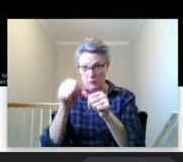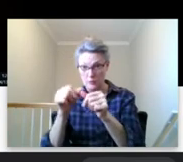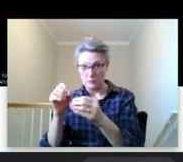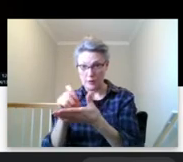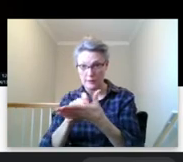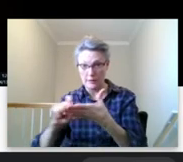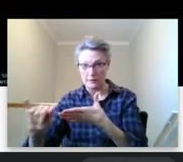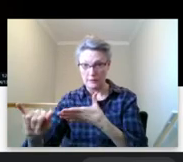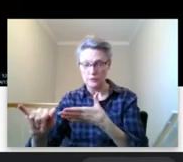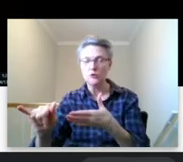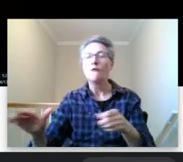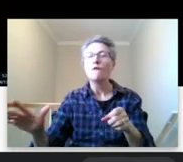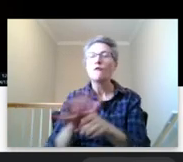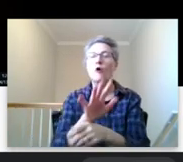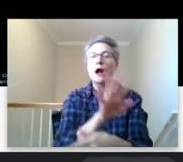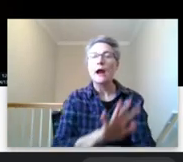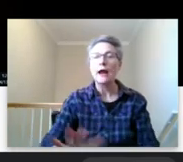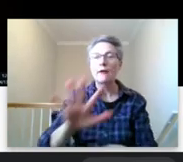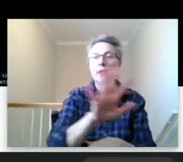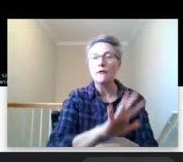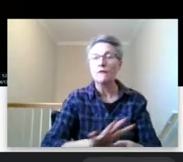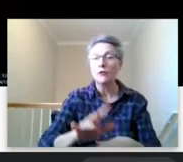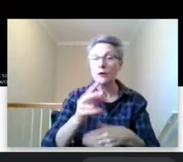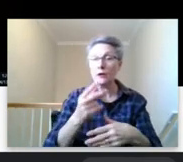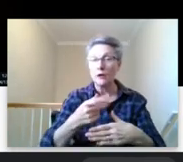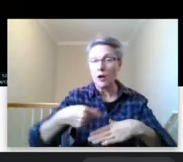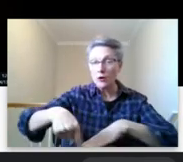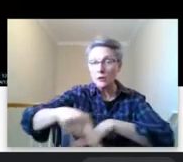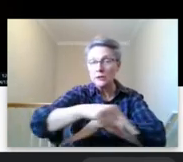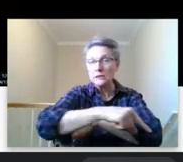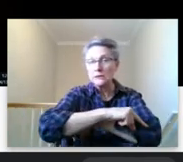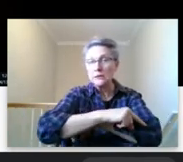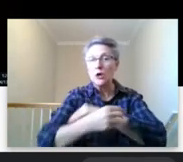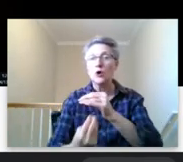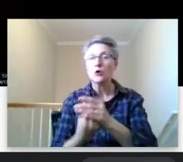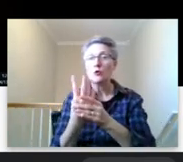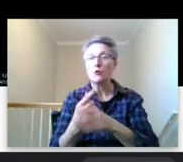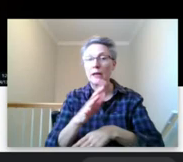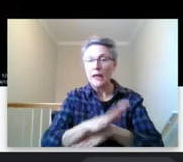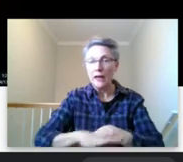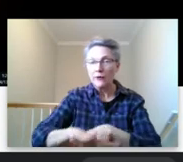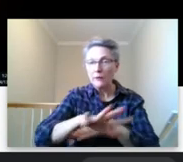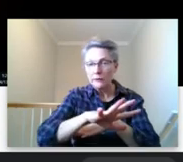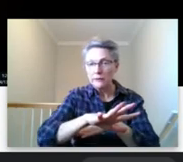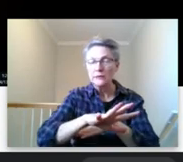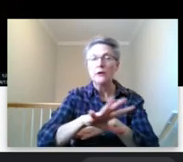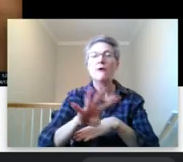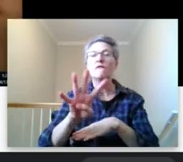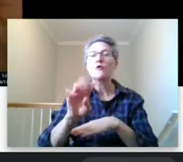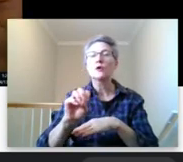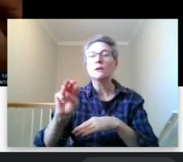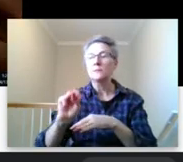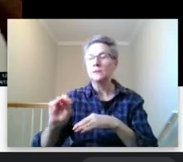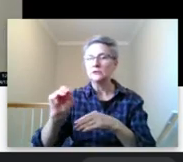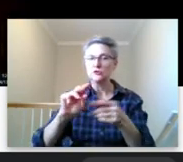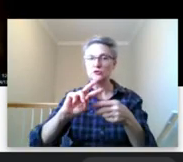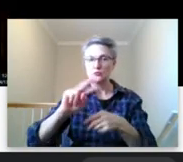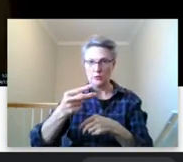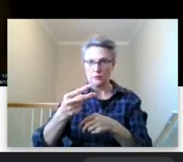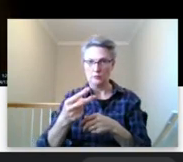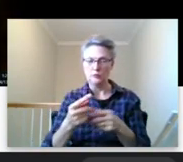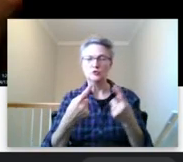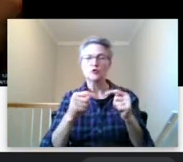our total area for this rose garden is 40 meters squared. All right, we're going to try one more all together before